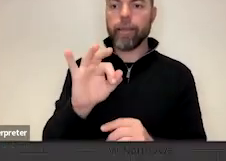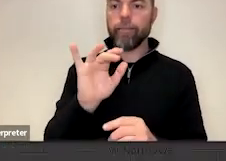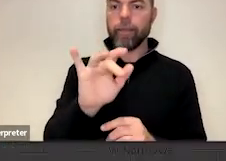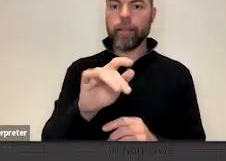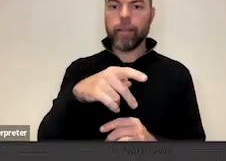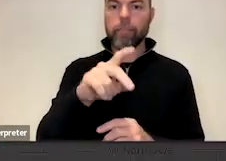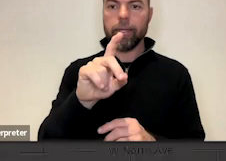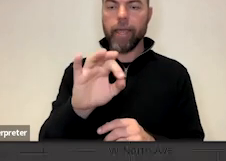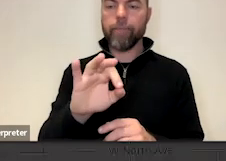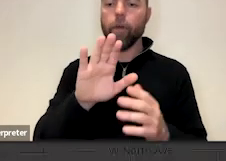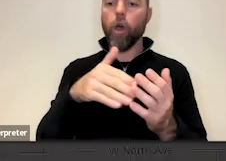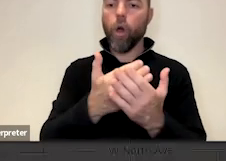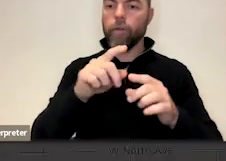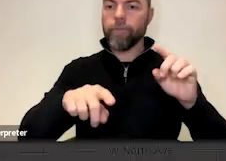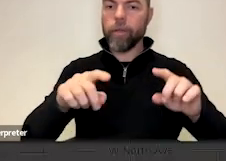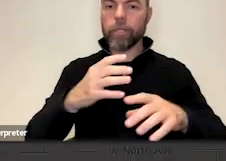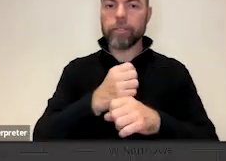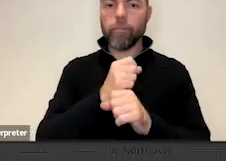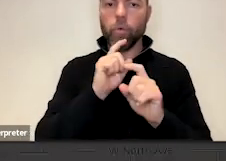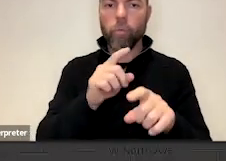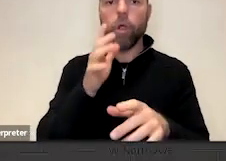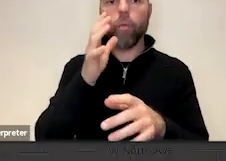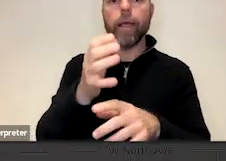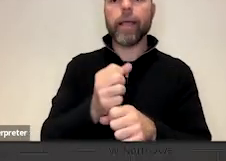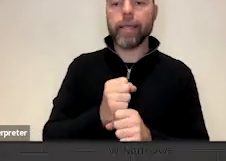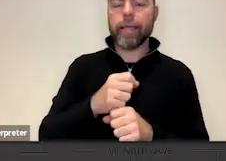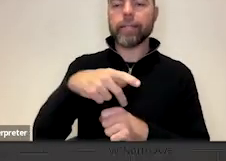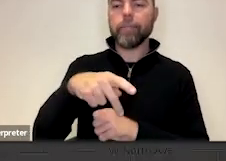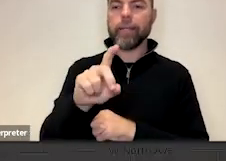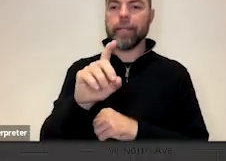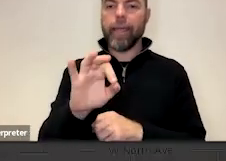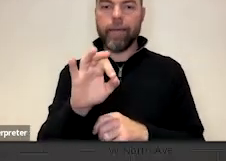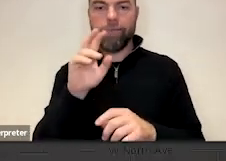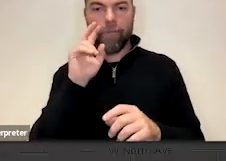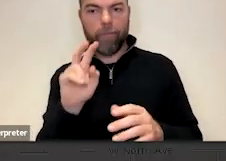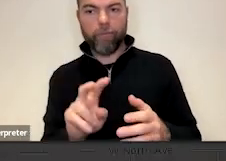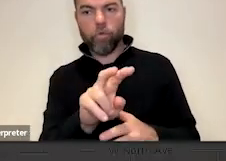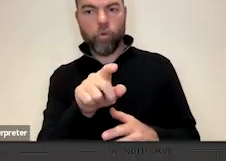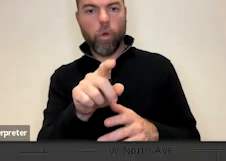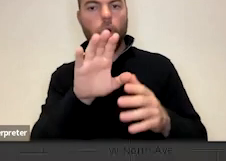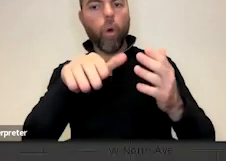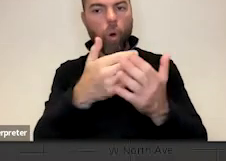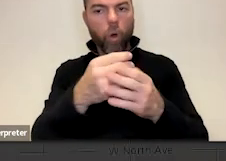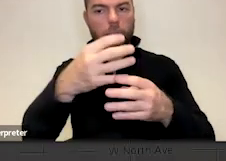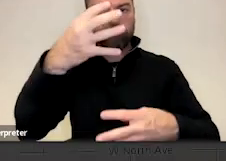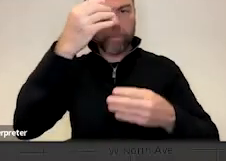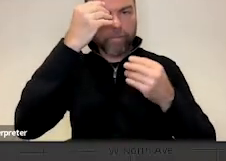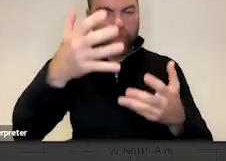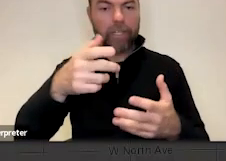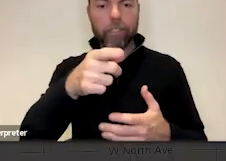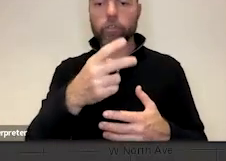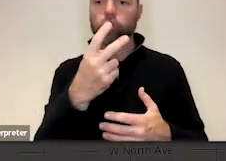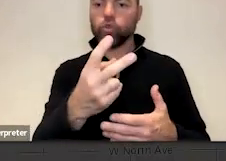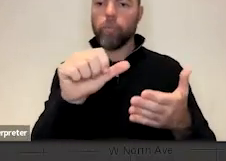All Variables Summary Report, I'm going to get a PDF view of all of this information. This is a 2-page